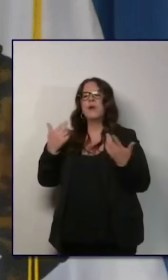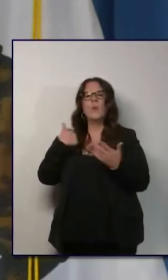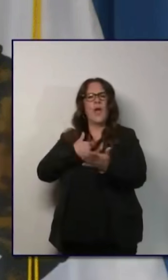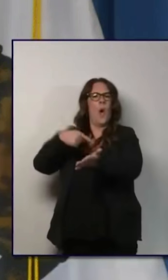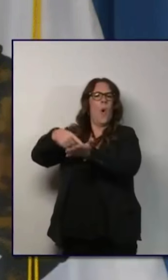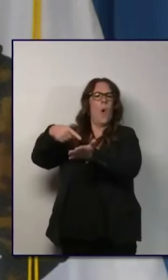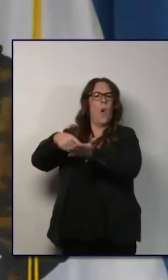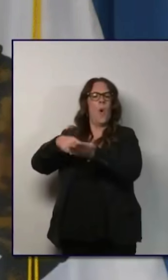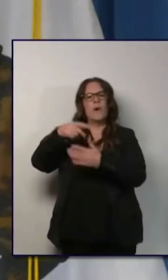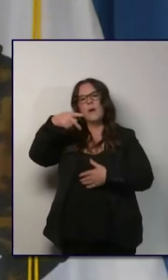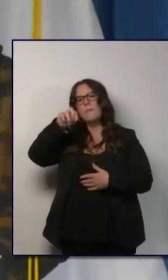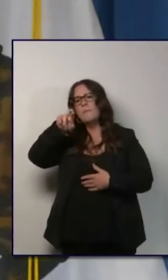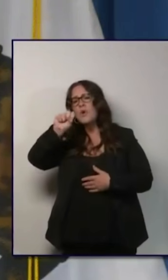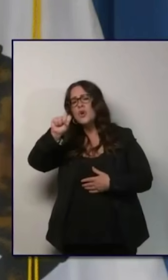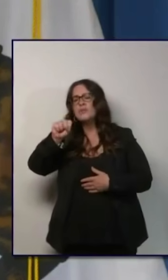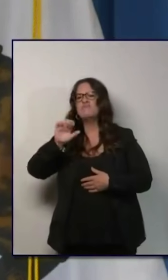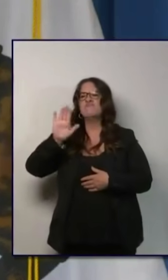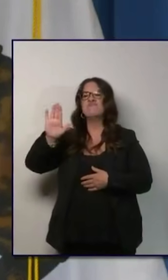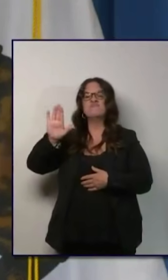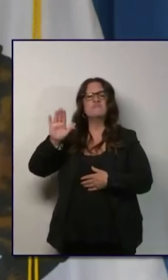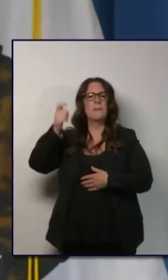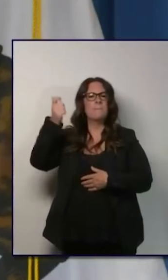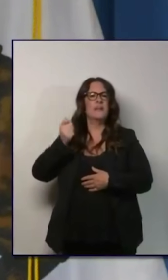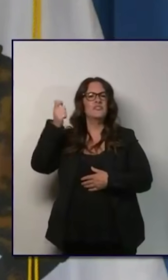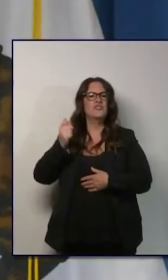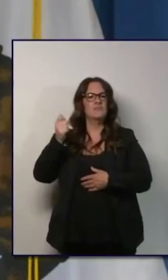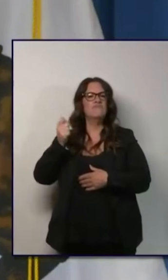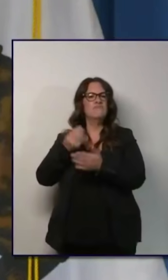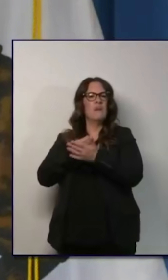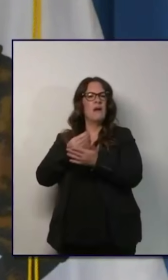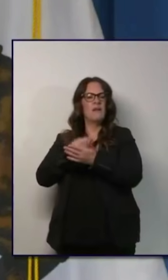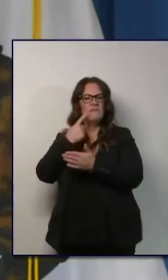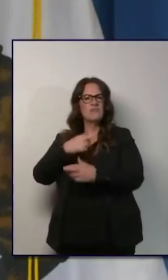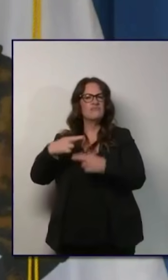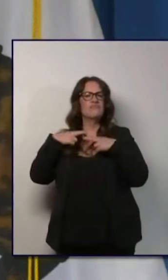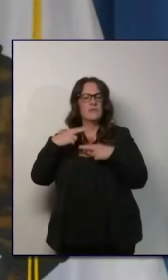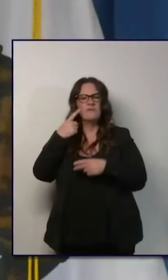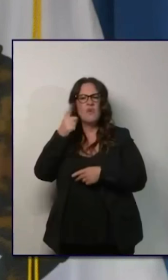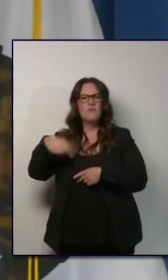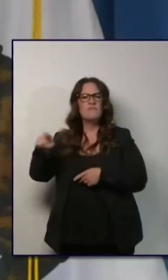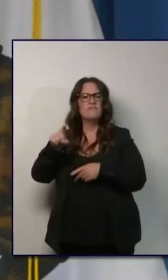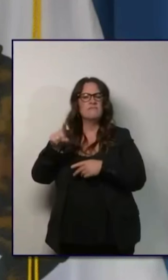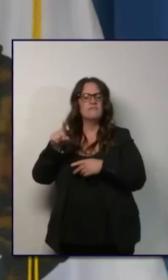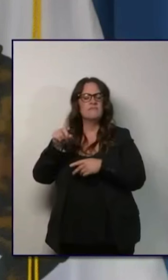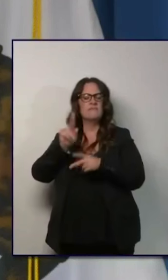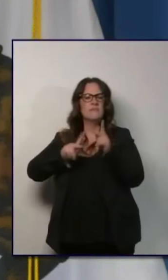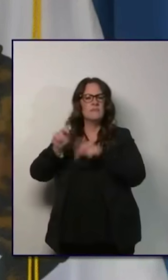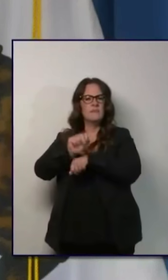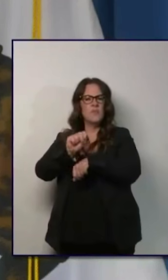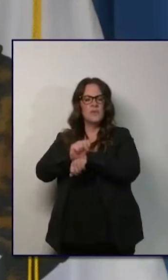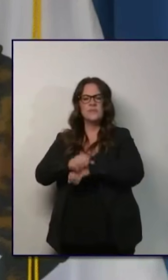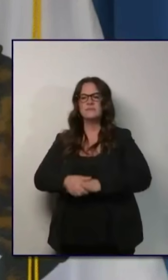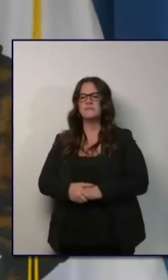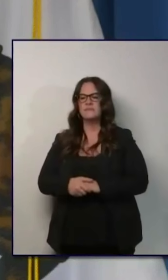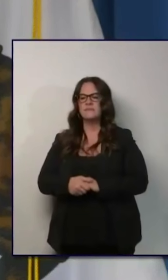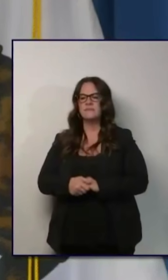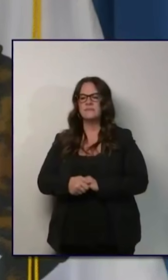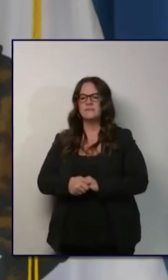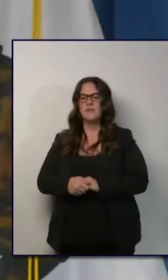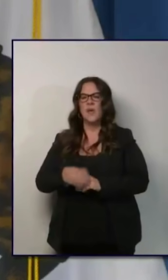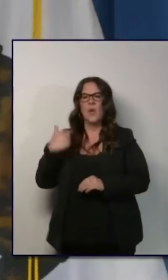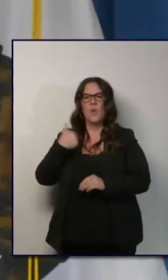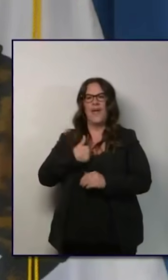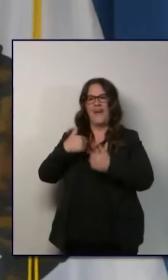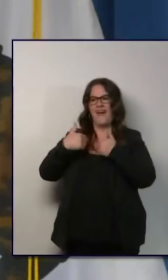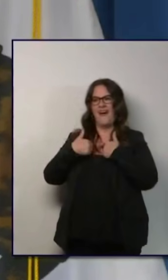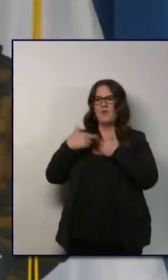PERS and our STERS system. We're going to use one of those payments that was scheduled to pay down these pension obligations, but